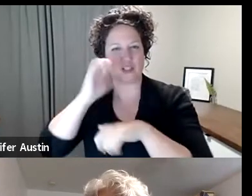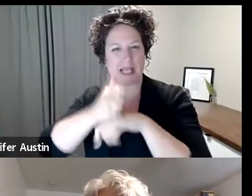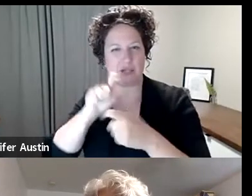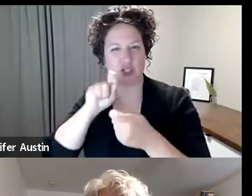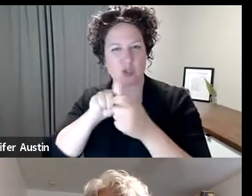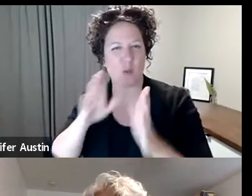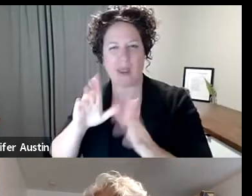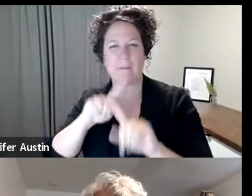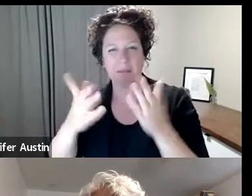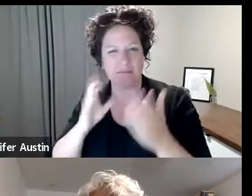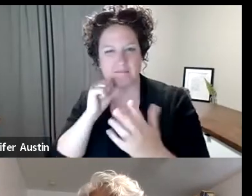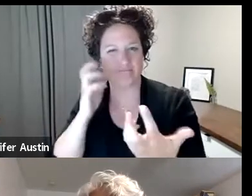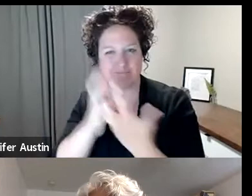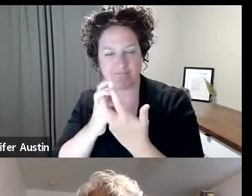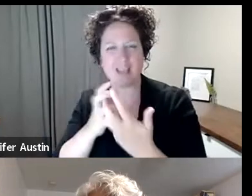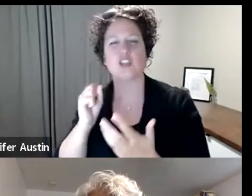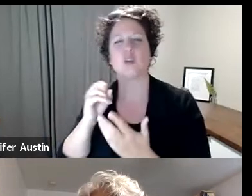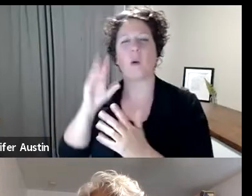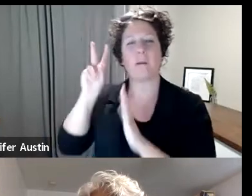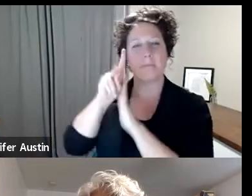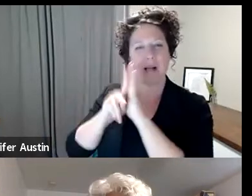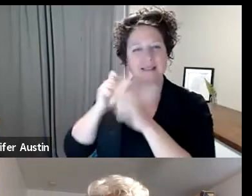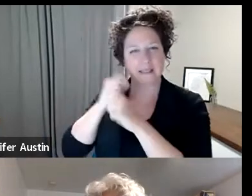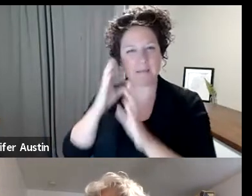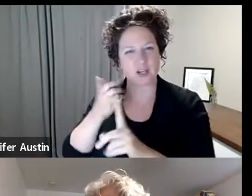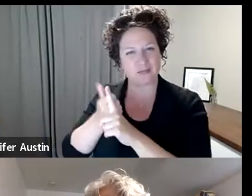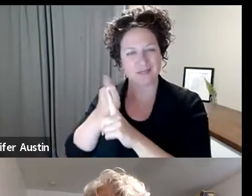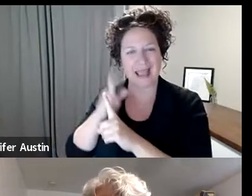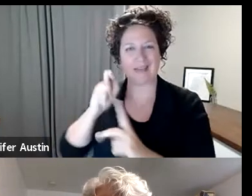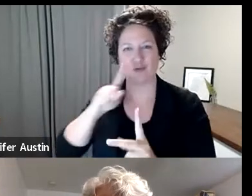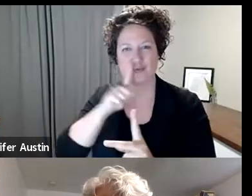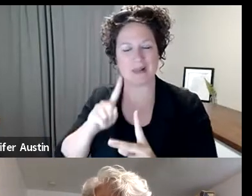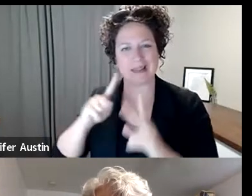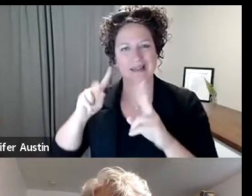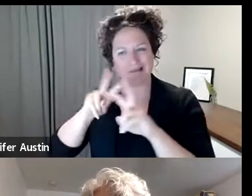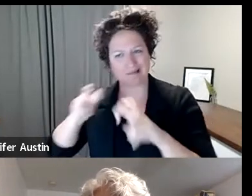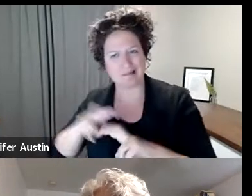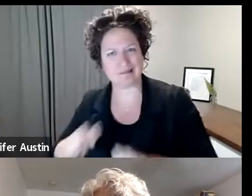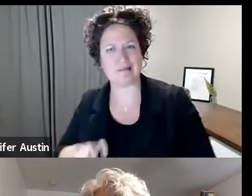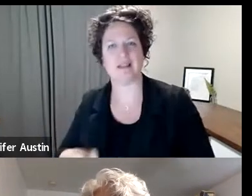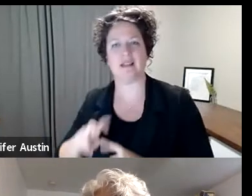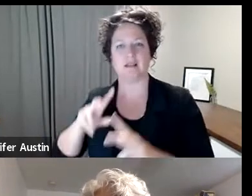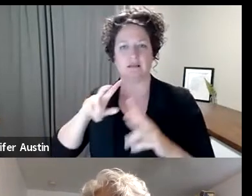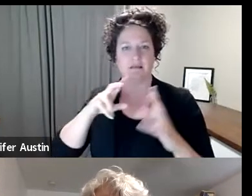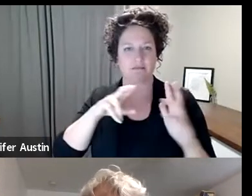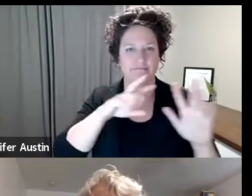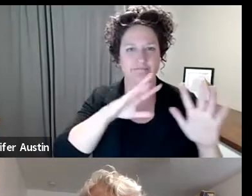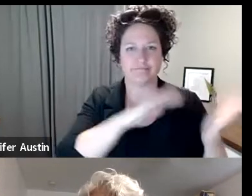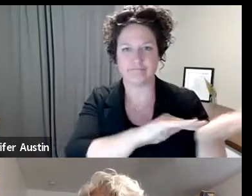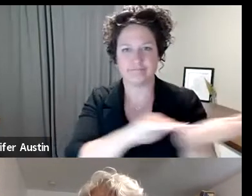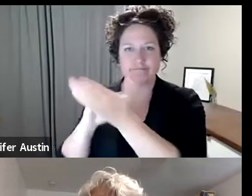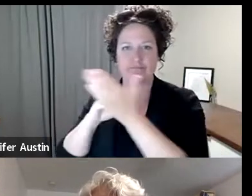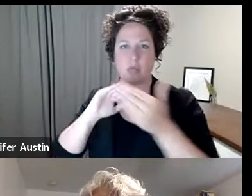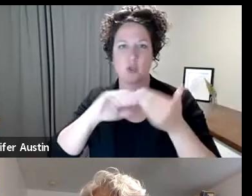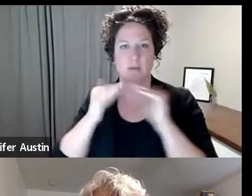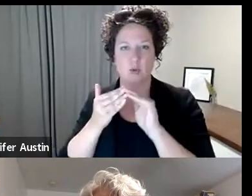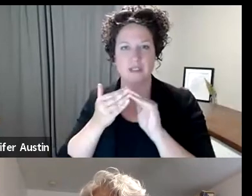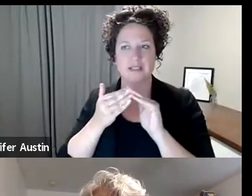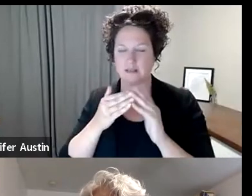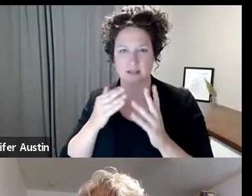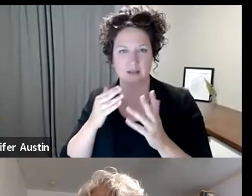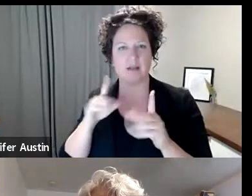it's essential for policymakers to reflect and be drawn from the communities that we're trying to serve, but it's